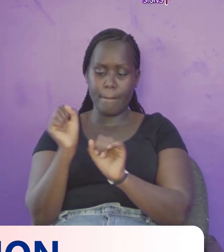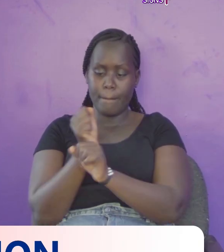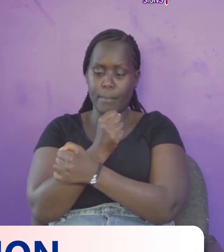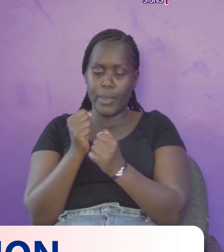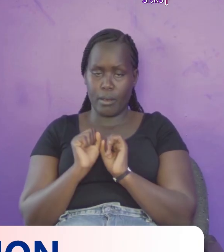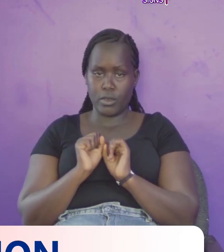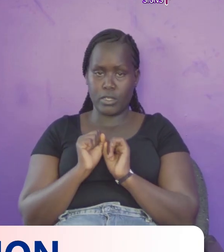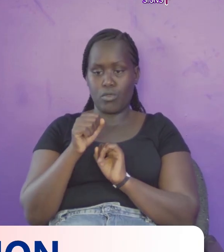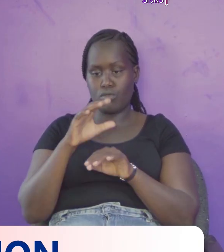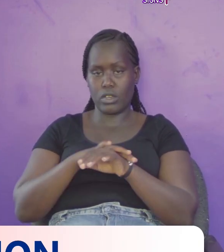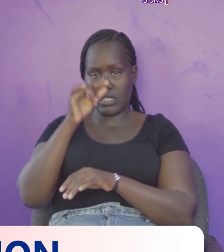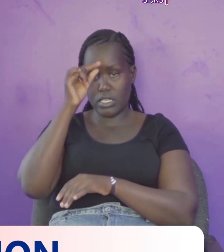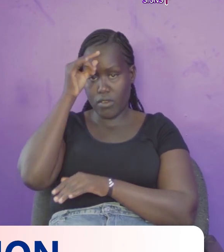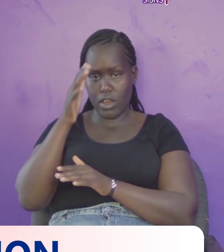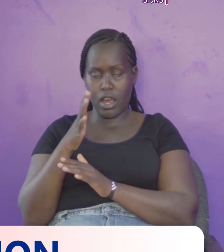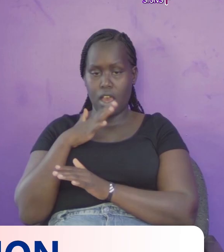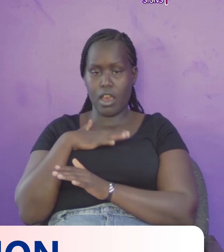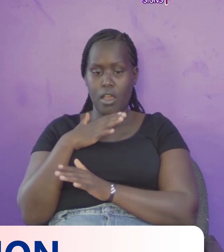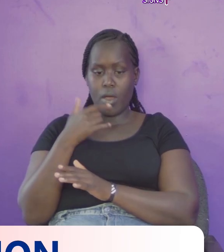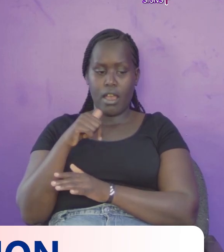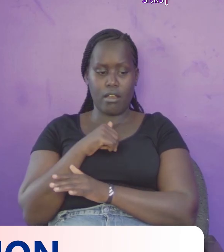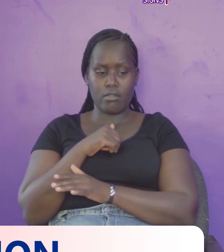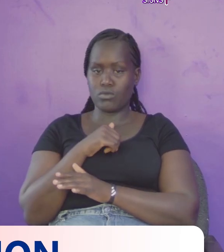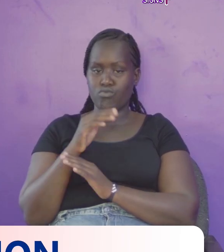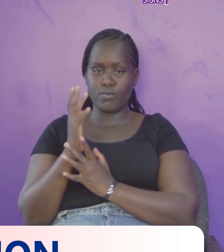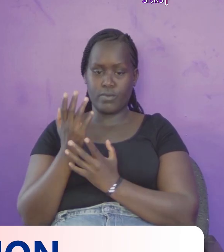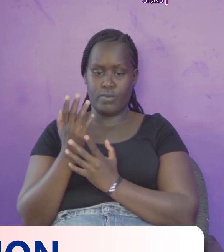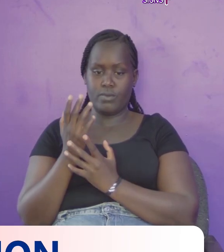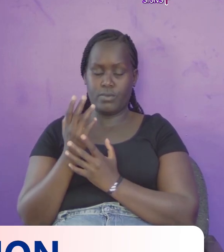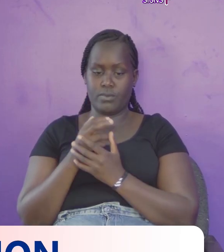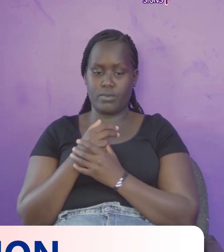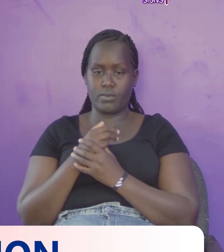our governors. We are seen as misfits. Maureen.